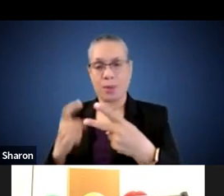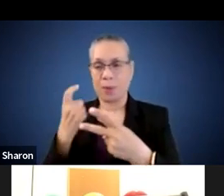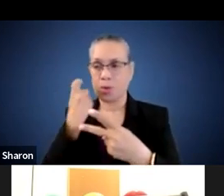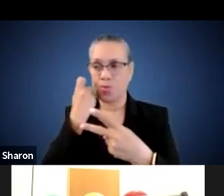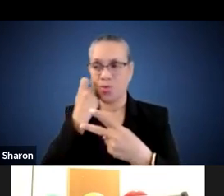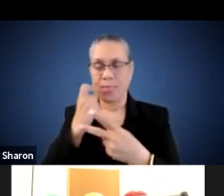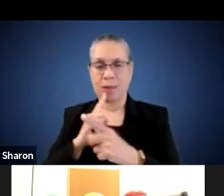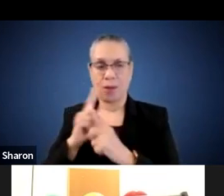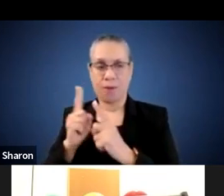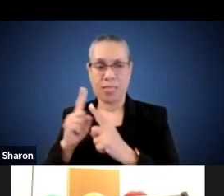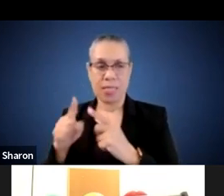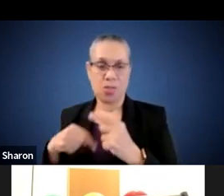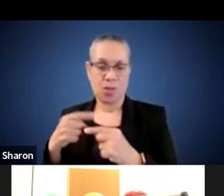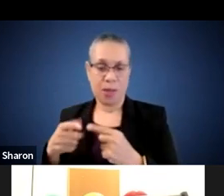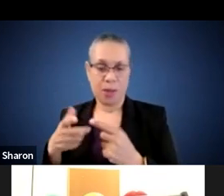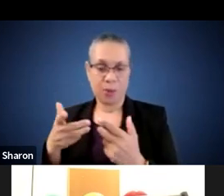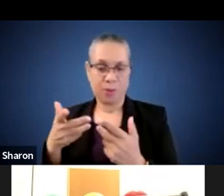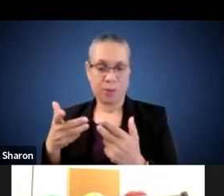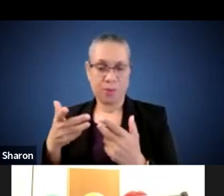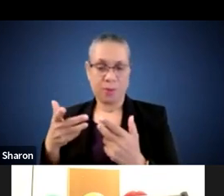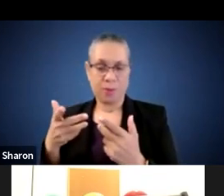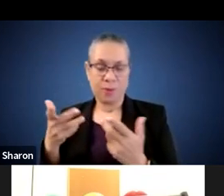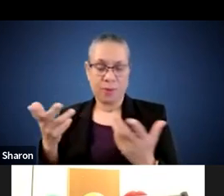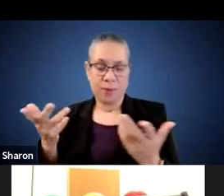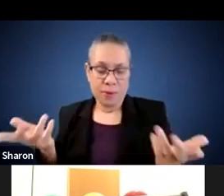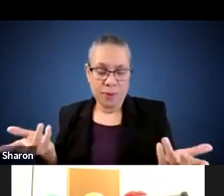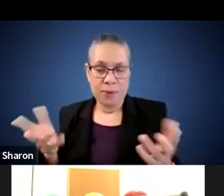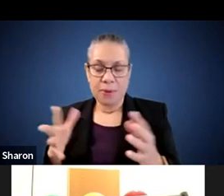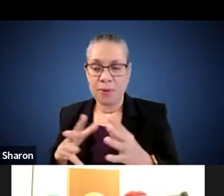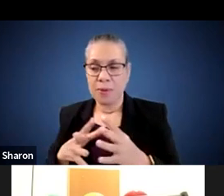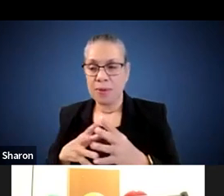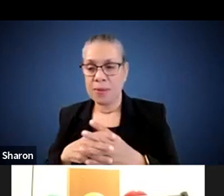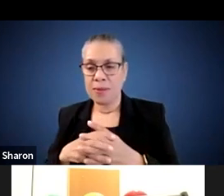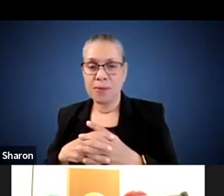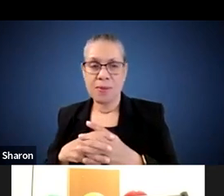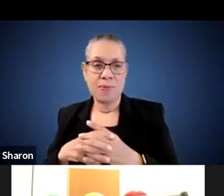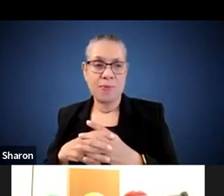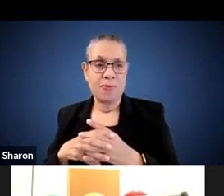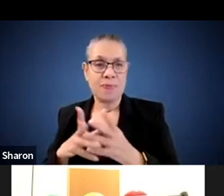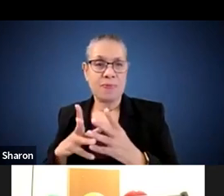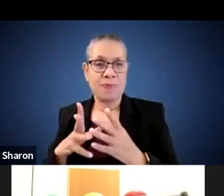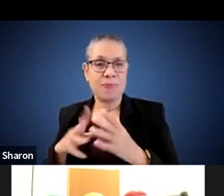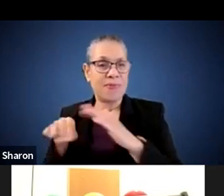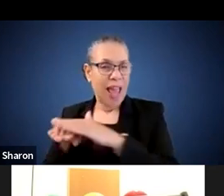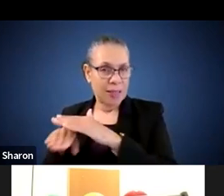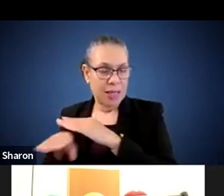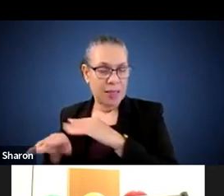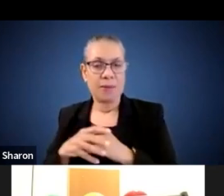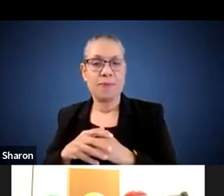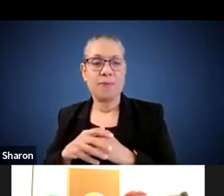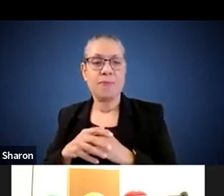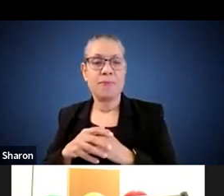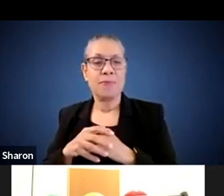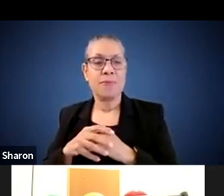conversation of at what stage across the district are students